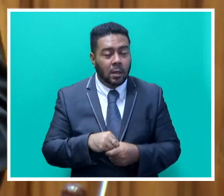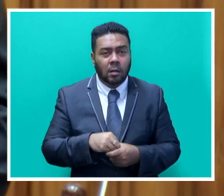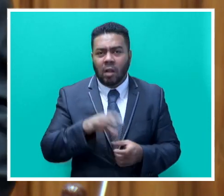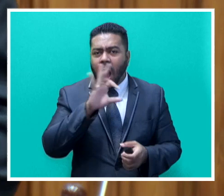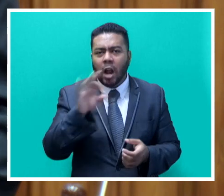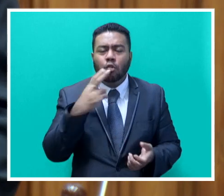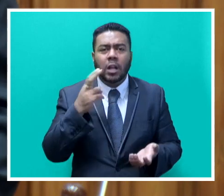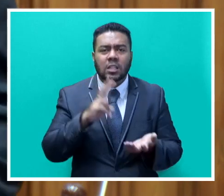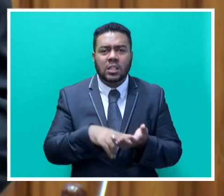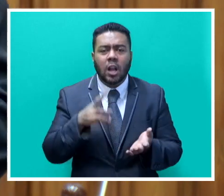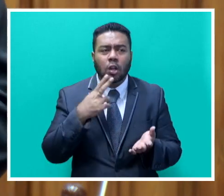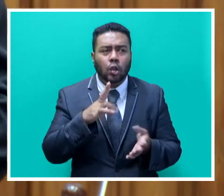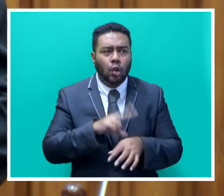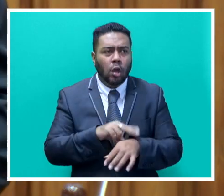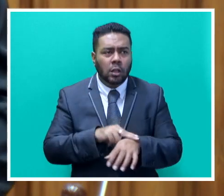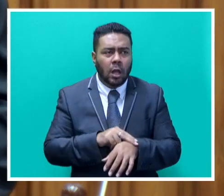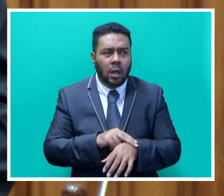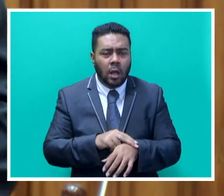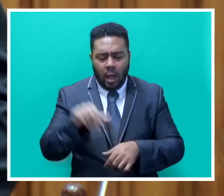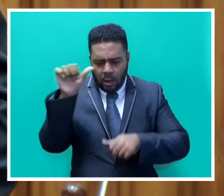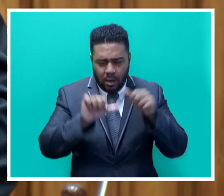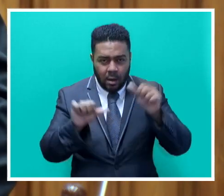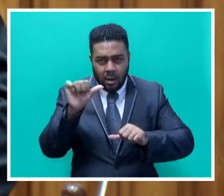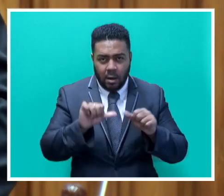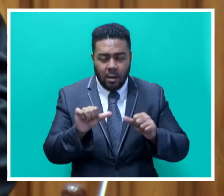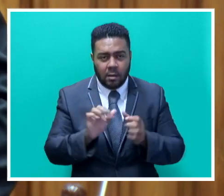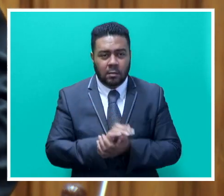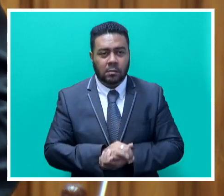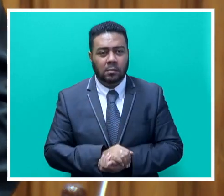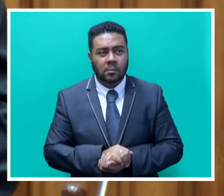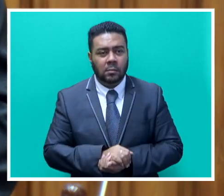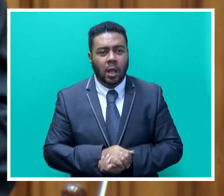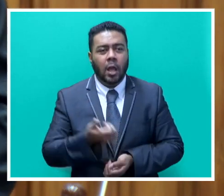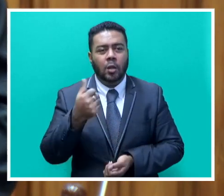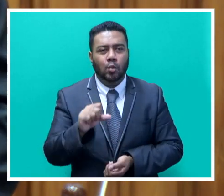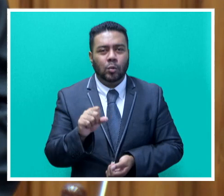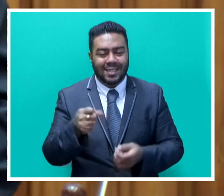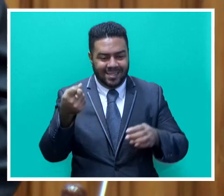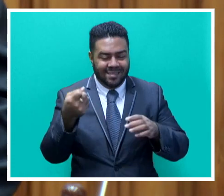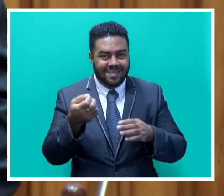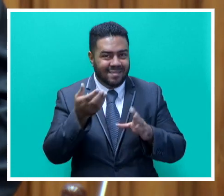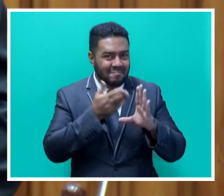doctor, and analyzing evidence erroneously, and using mainstream media,